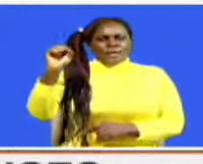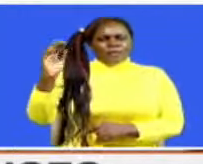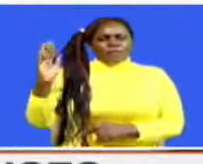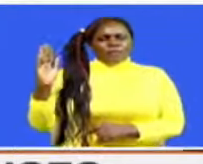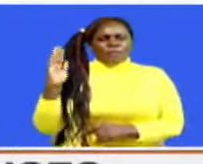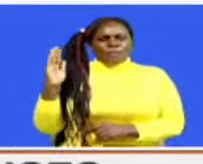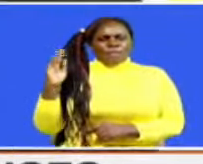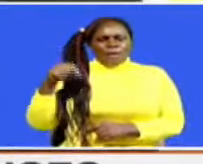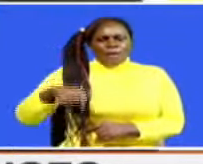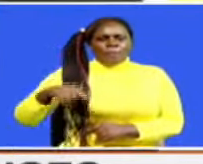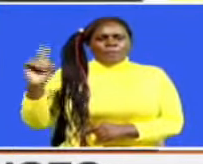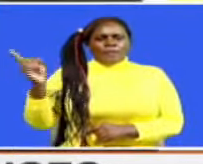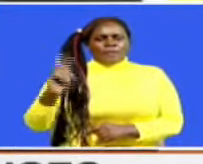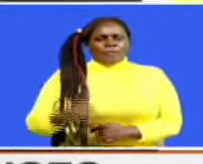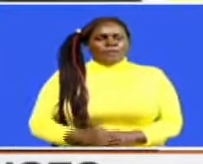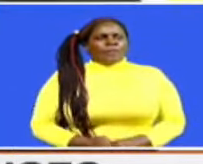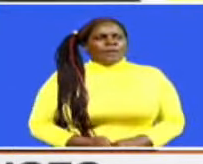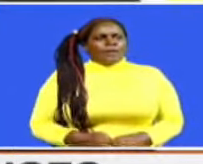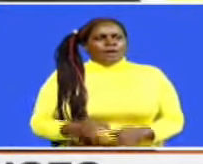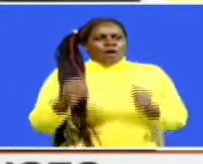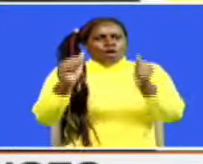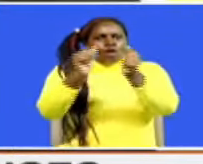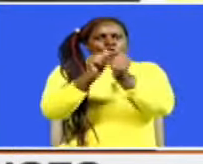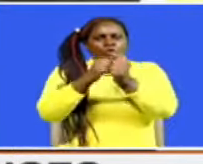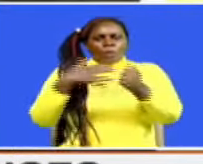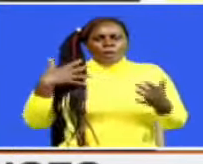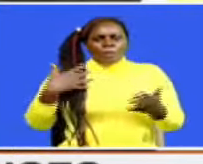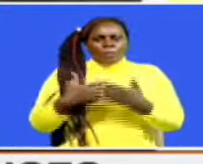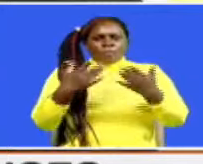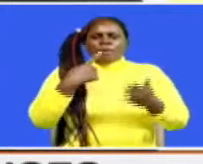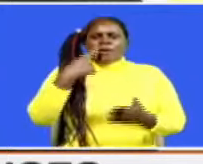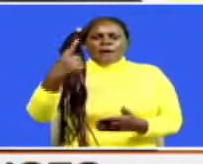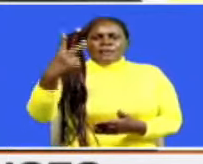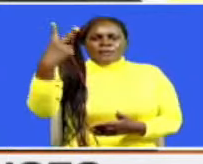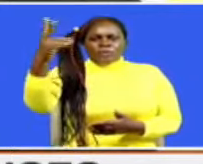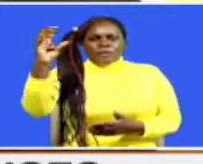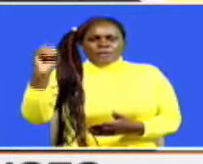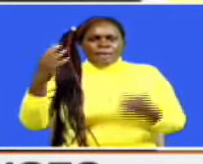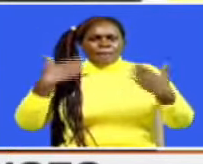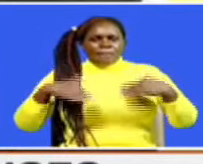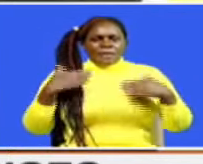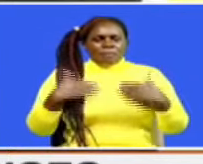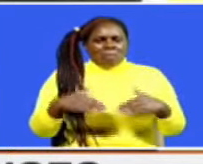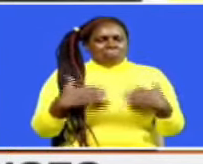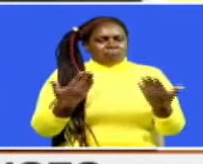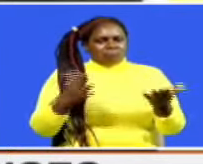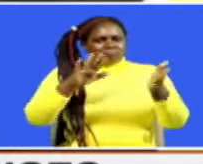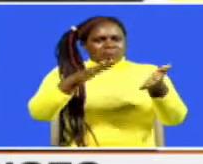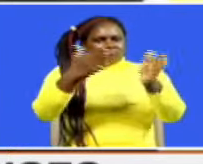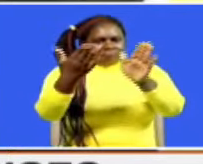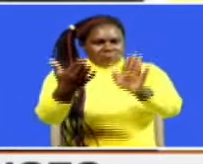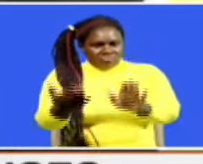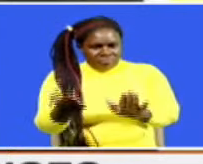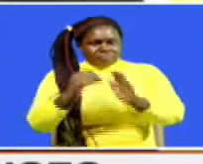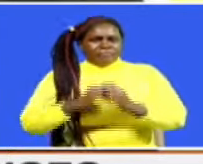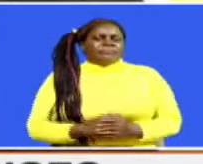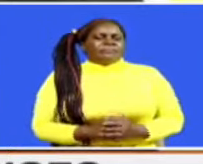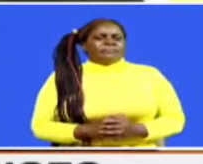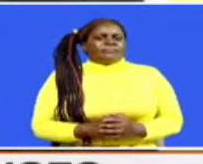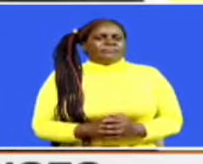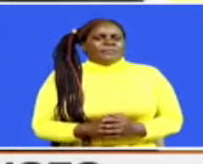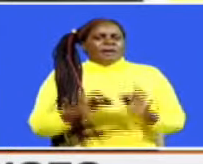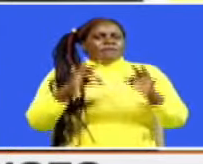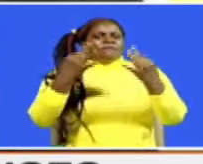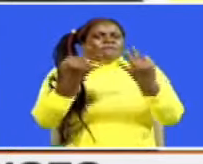Omolo in Nairobi. From October to date, 120 people have unfortunately died and